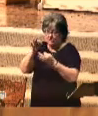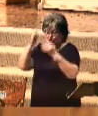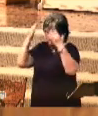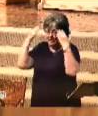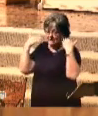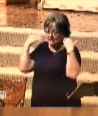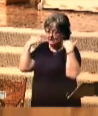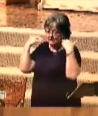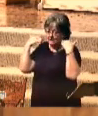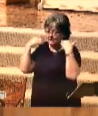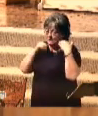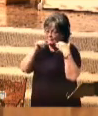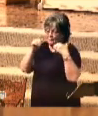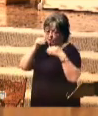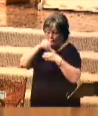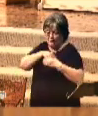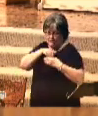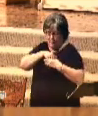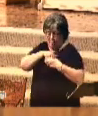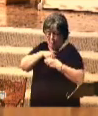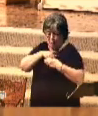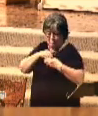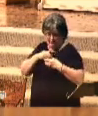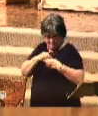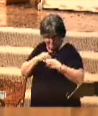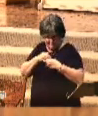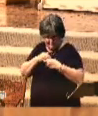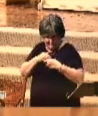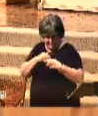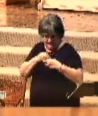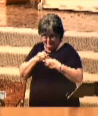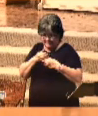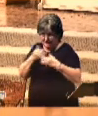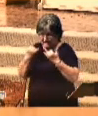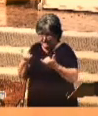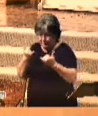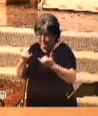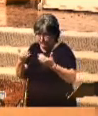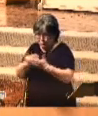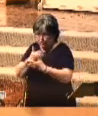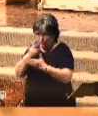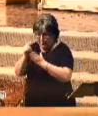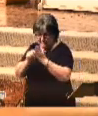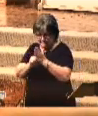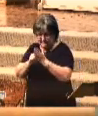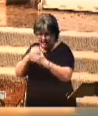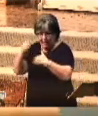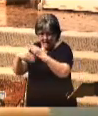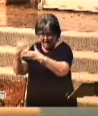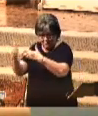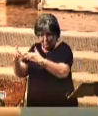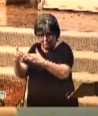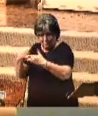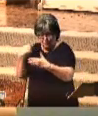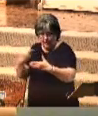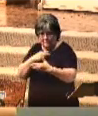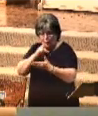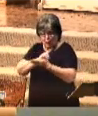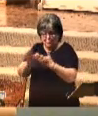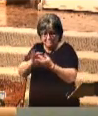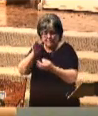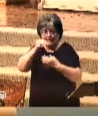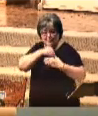Spirit did not indwell believers. That's why Barnabas, and I'm going to leave this here in just a second, but that's why